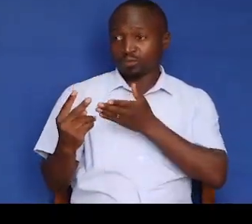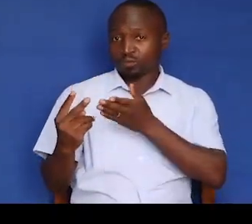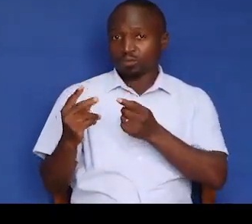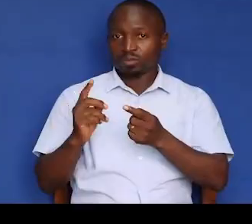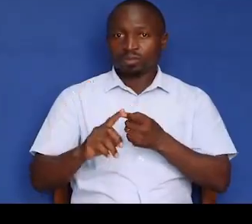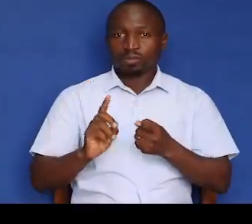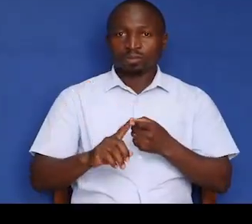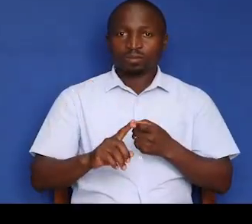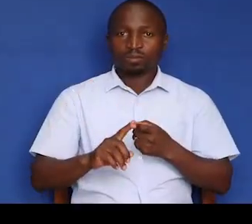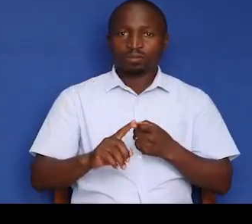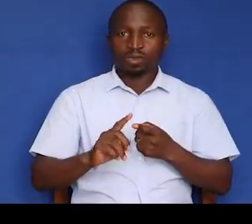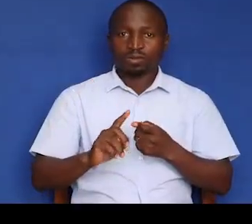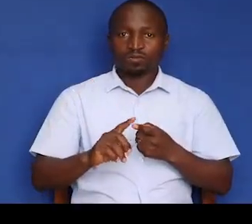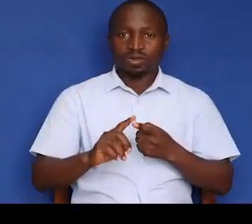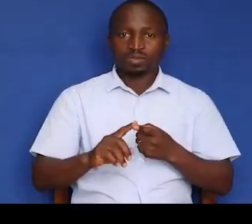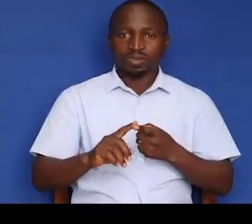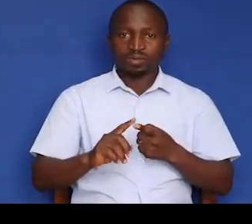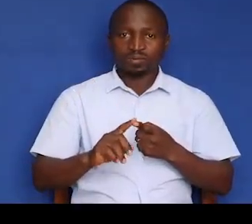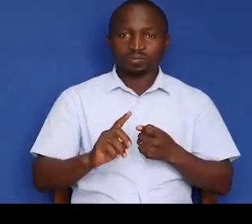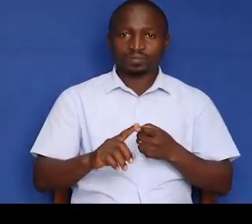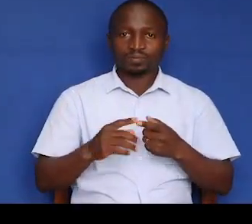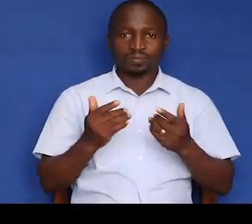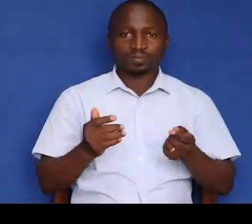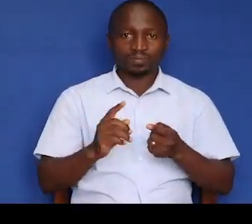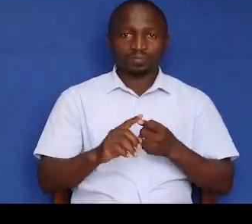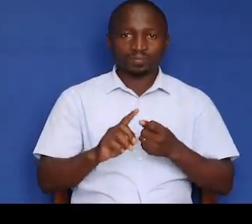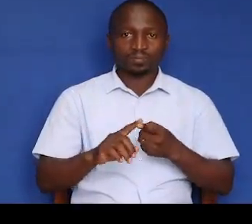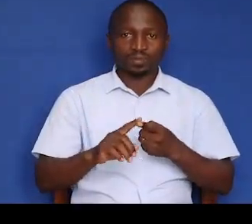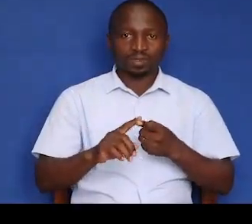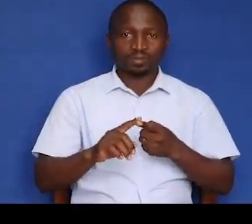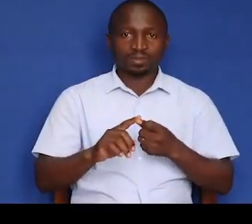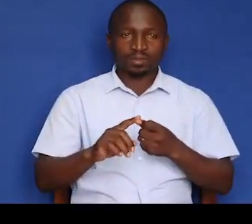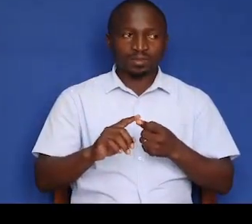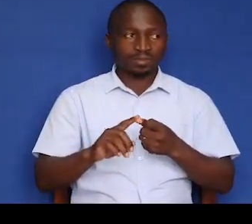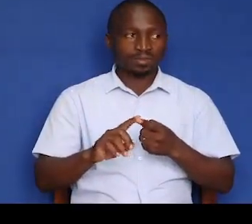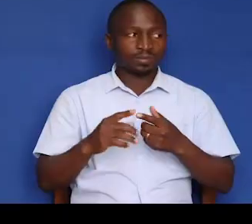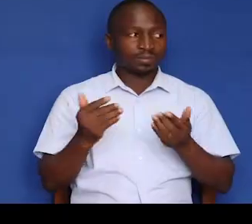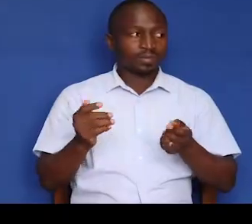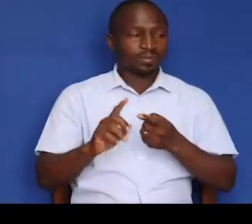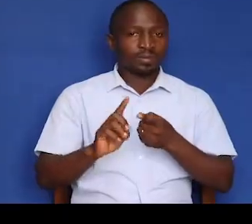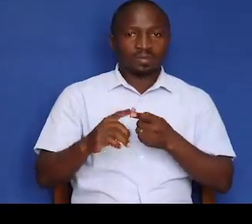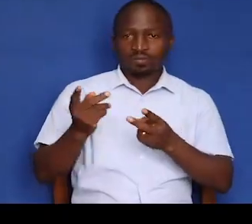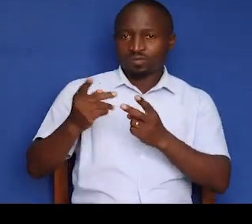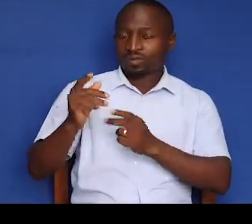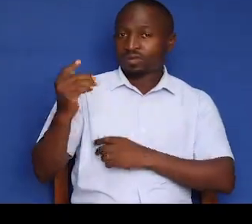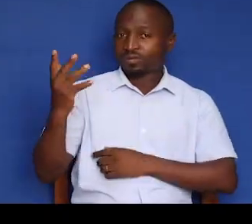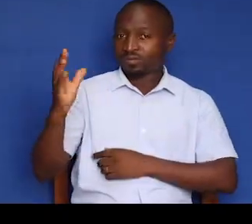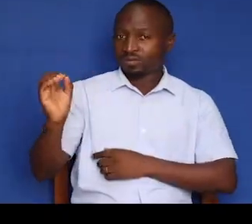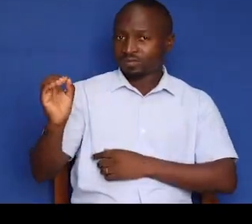Here we get 50. So at 2, average revenue is also